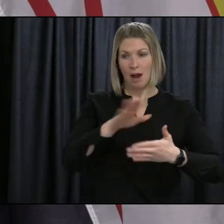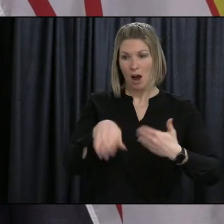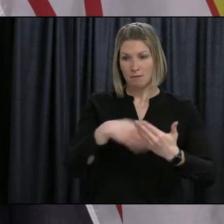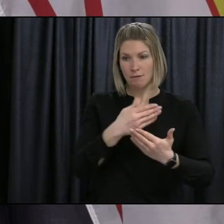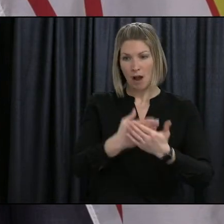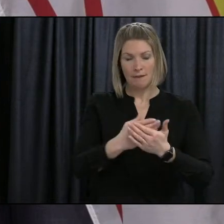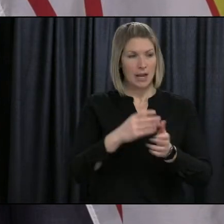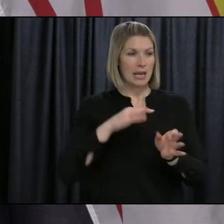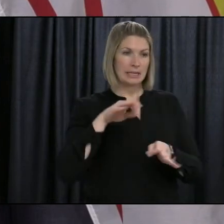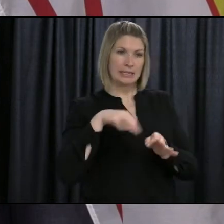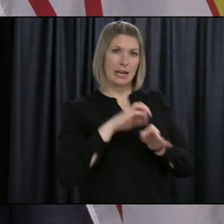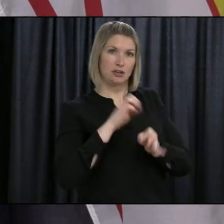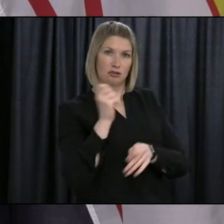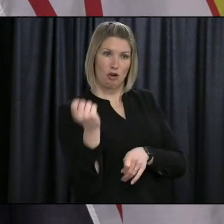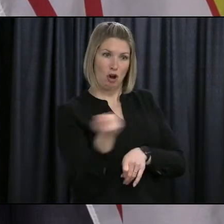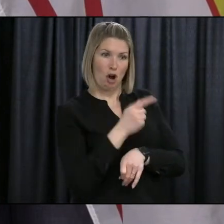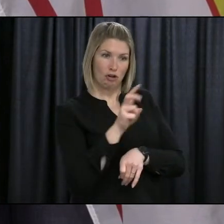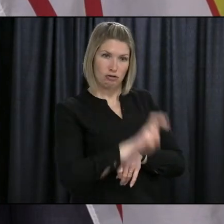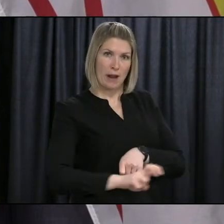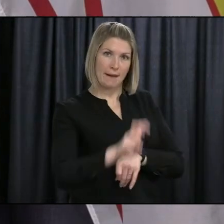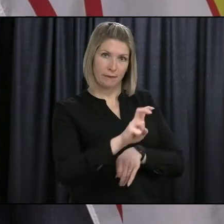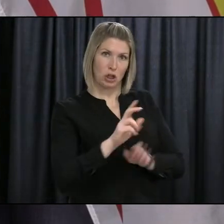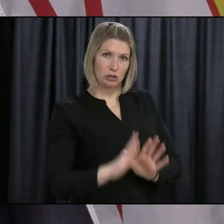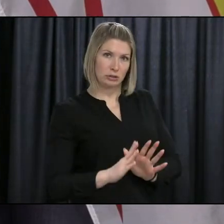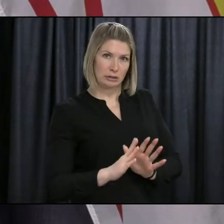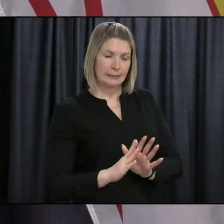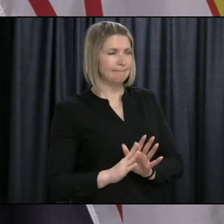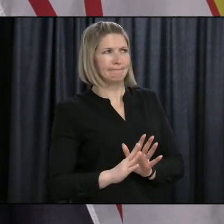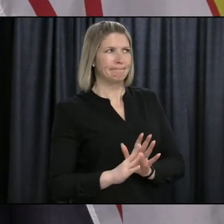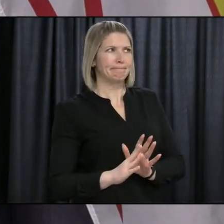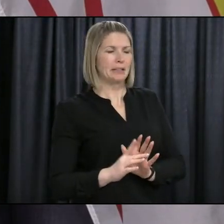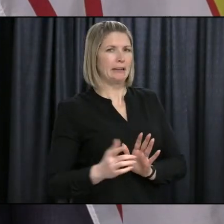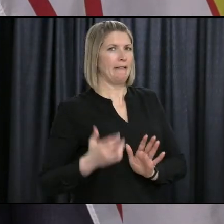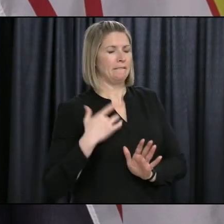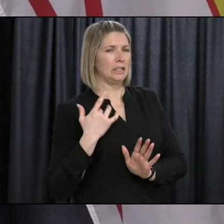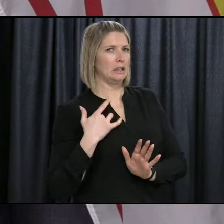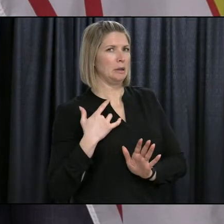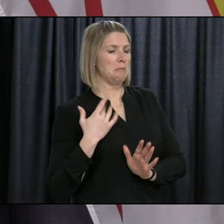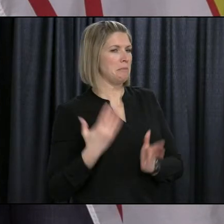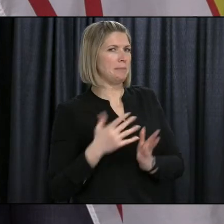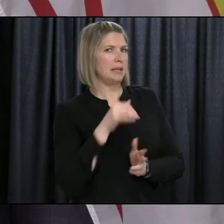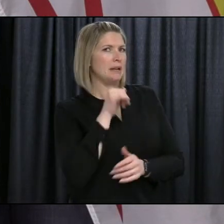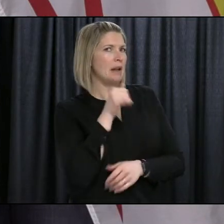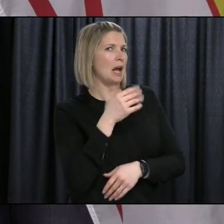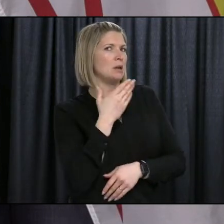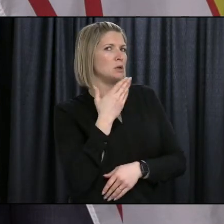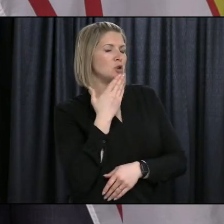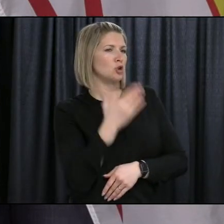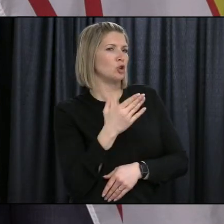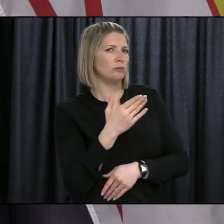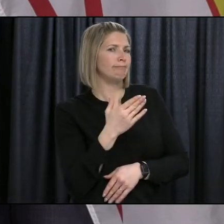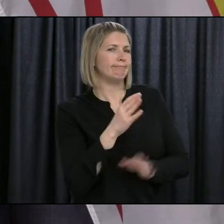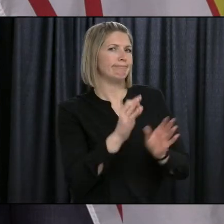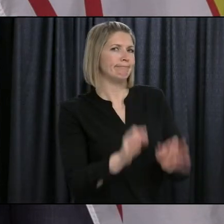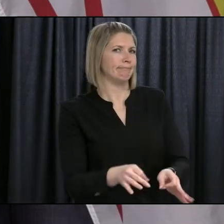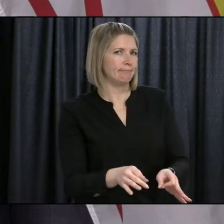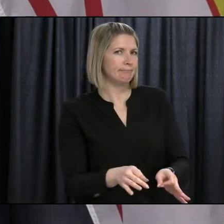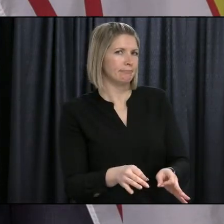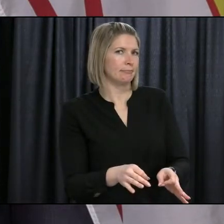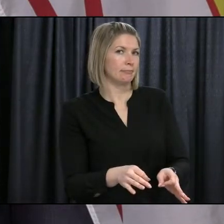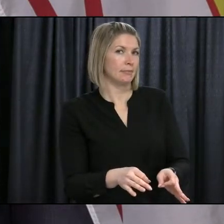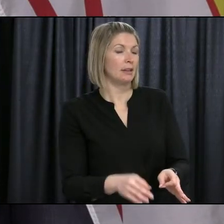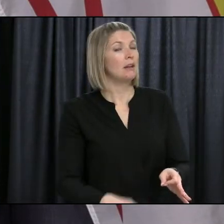that information that we need. These are all things that we are exploring right now. Obviously, as I've said before, the variants are a